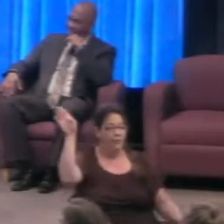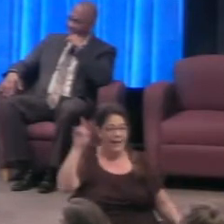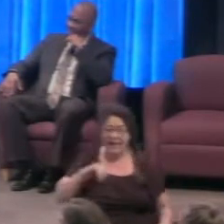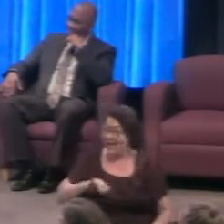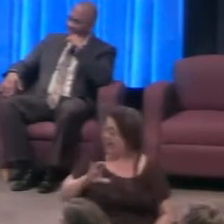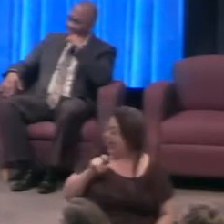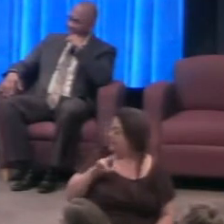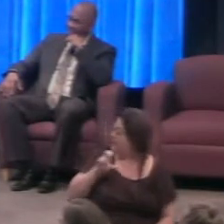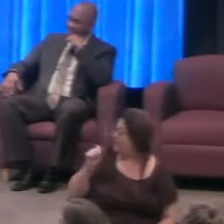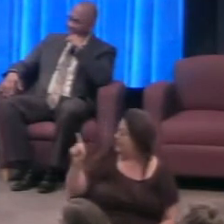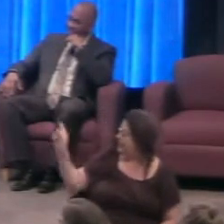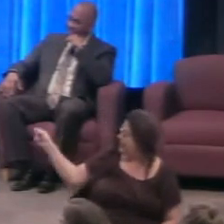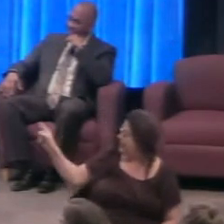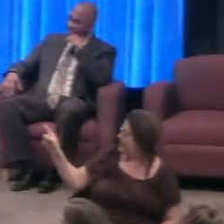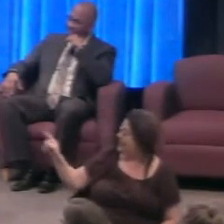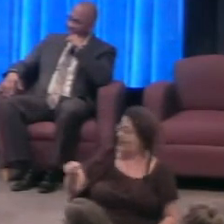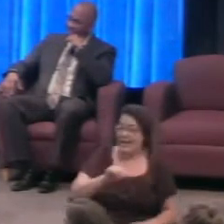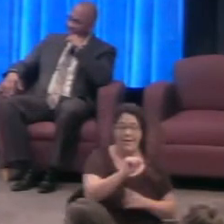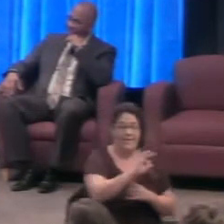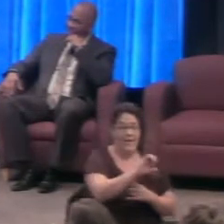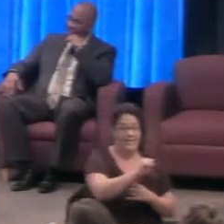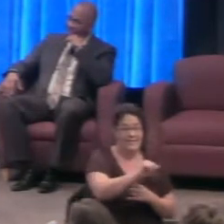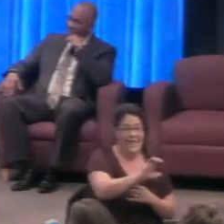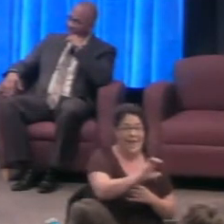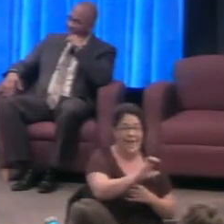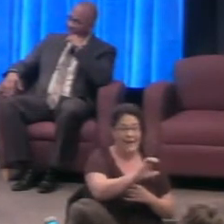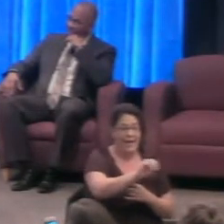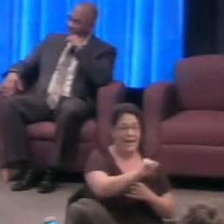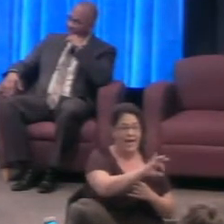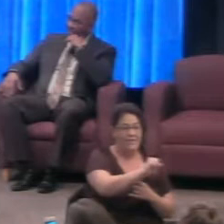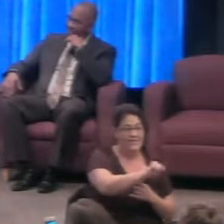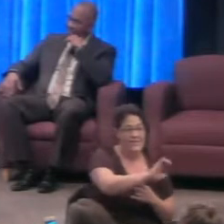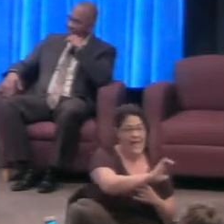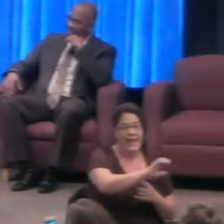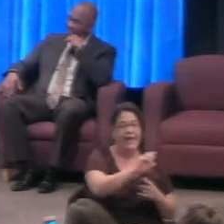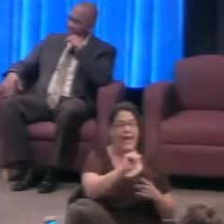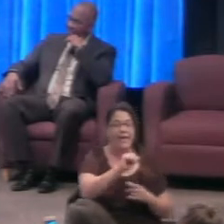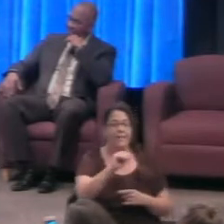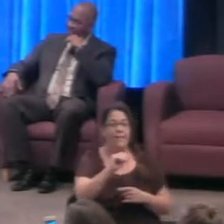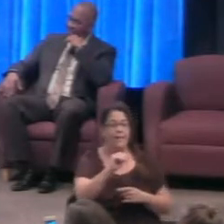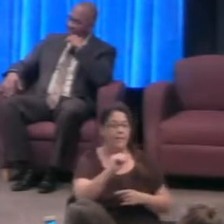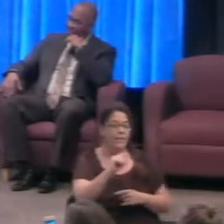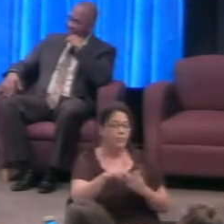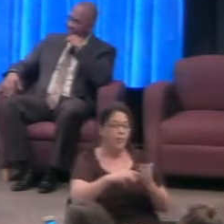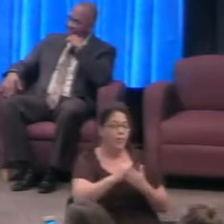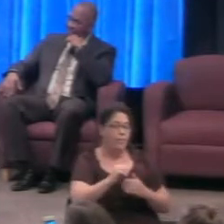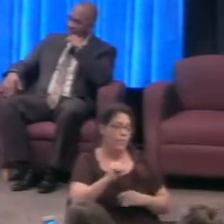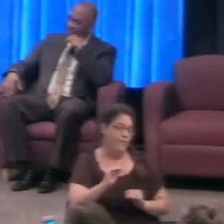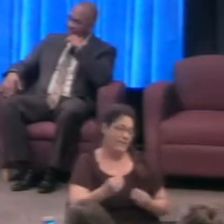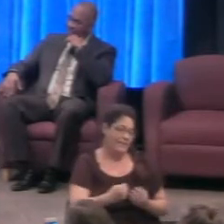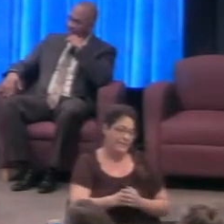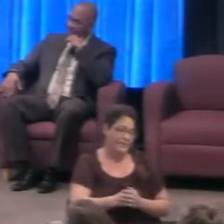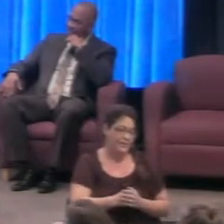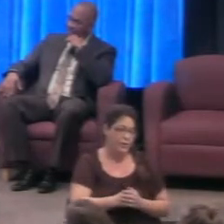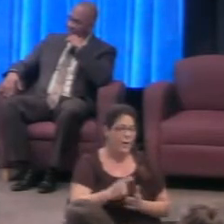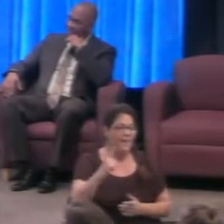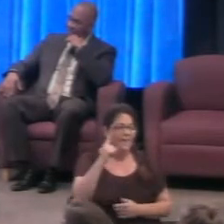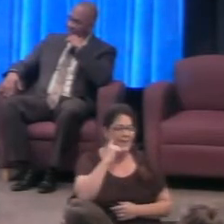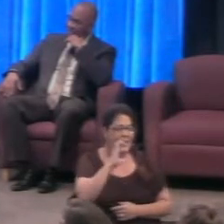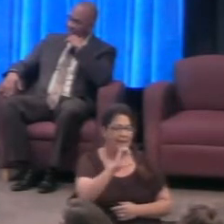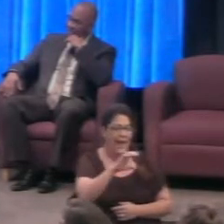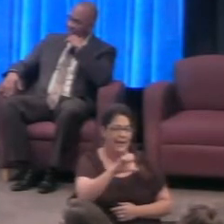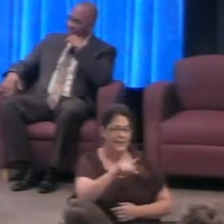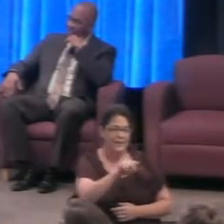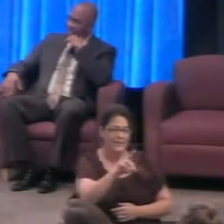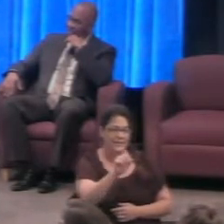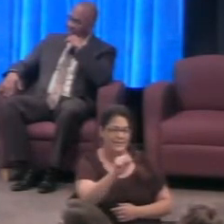3 cactus here representing AFSAT, AFSAC, and the program office. Now when you think about a cactus, right, it's a